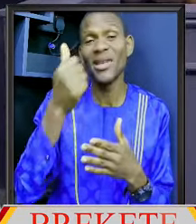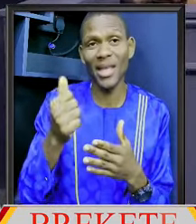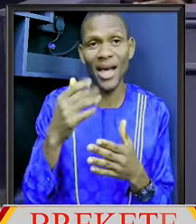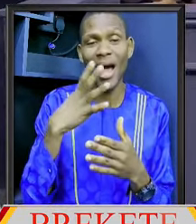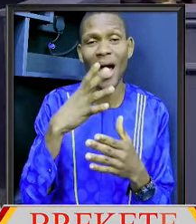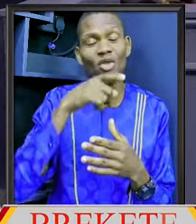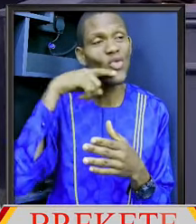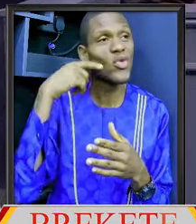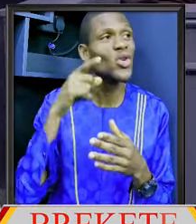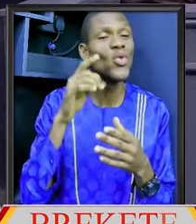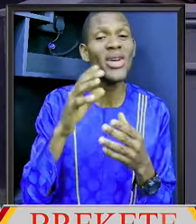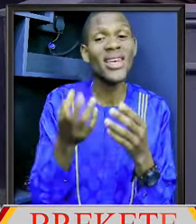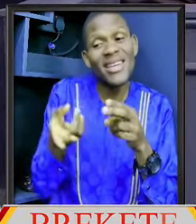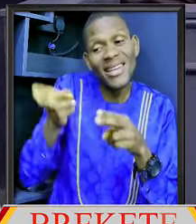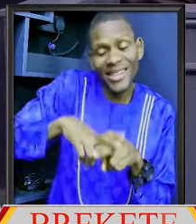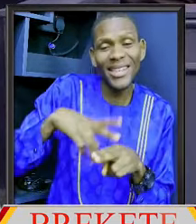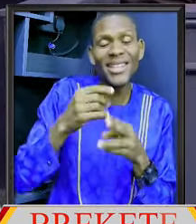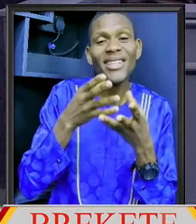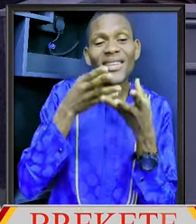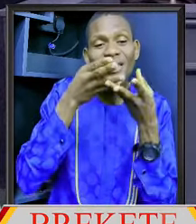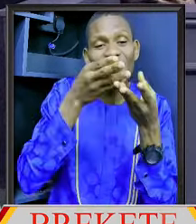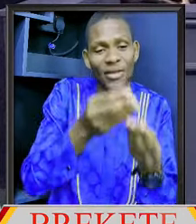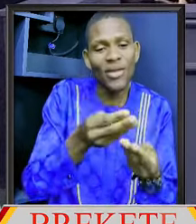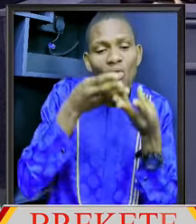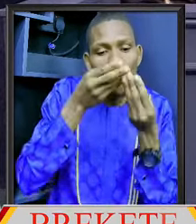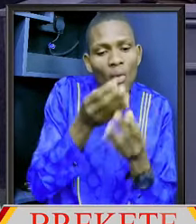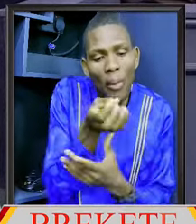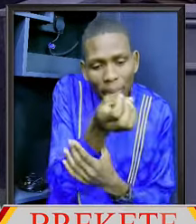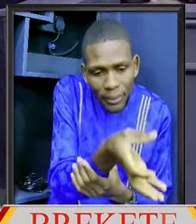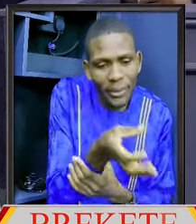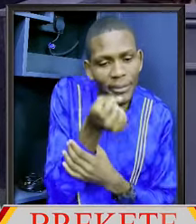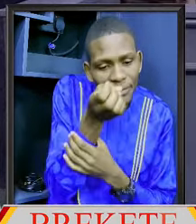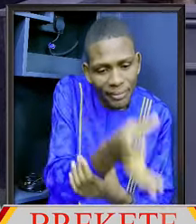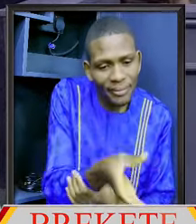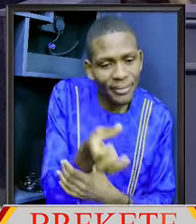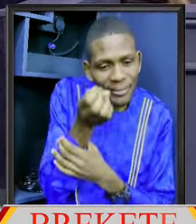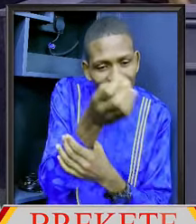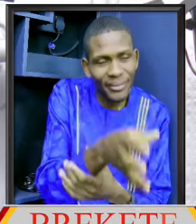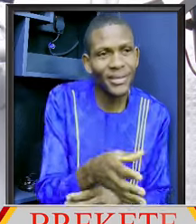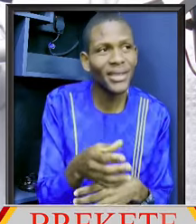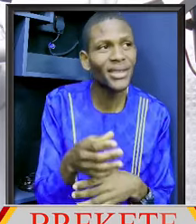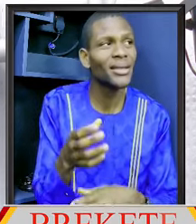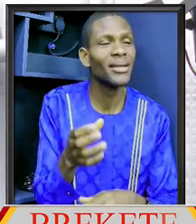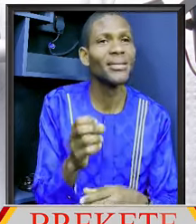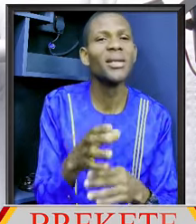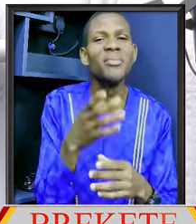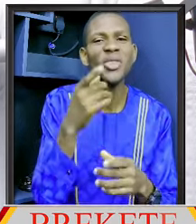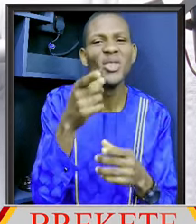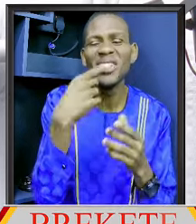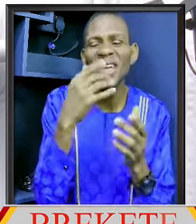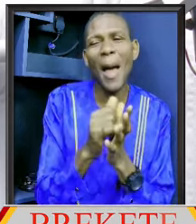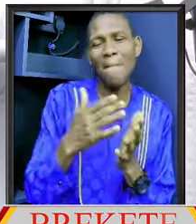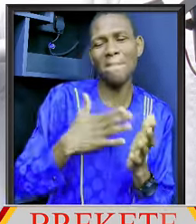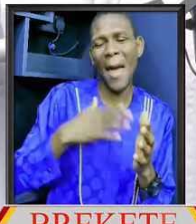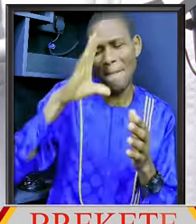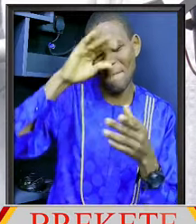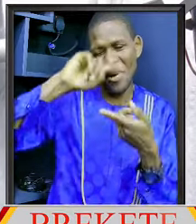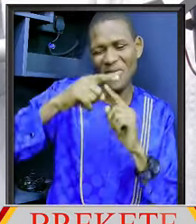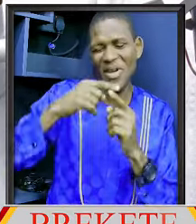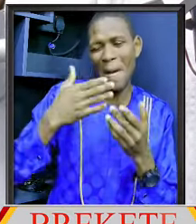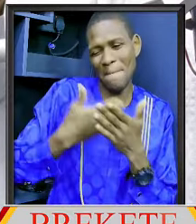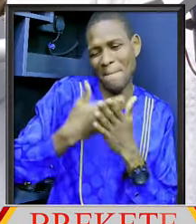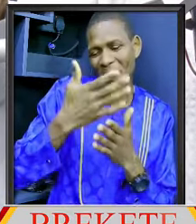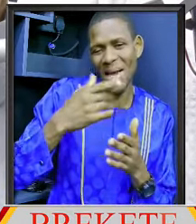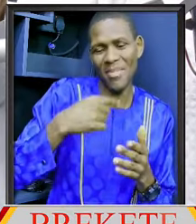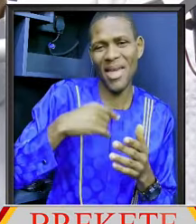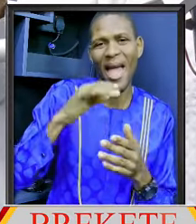go increase the feeding. Thank you. Increase them so well. So my boyfriend is ask buying the me best iPhone food. Pro, out on